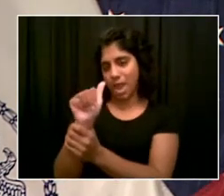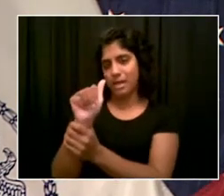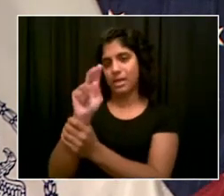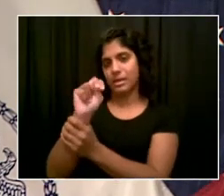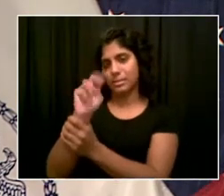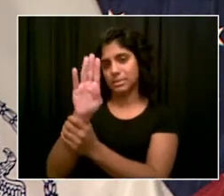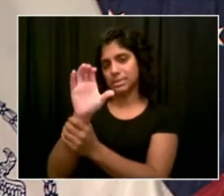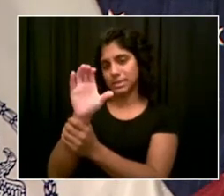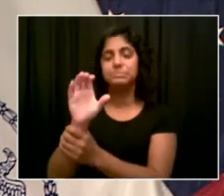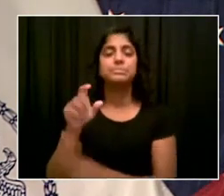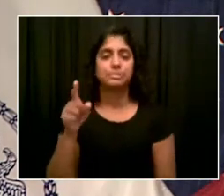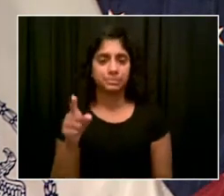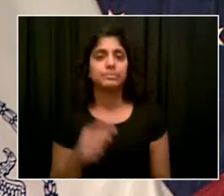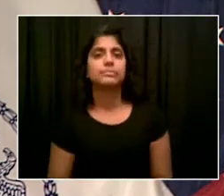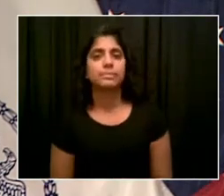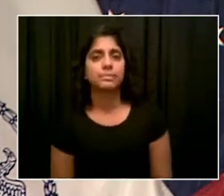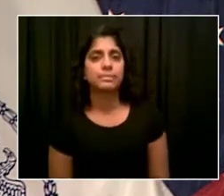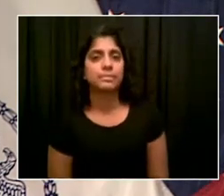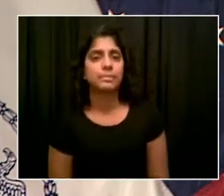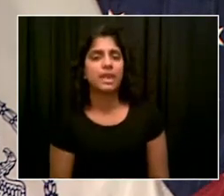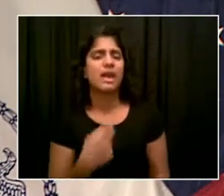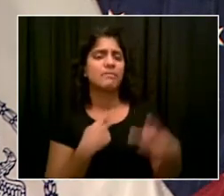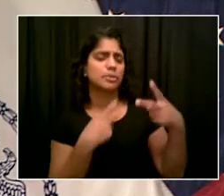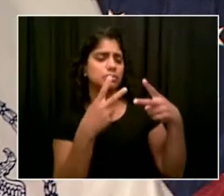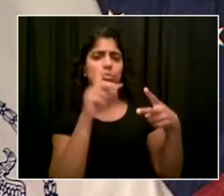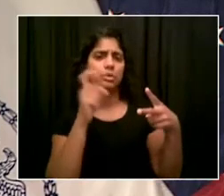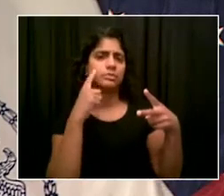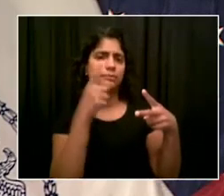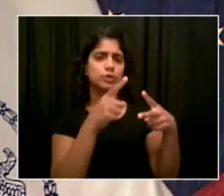2 and up this fall, and whether that